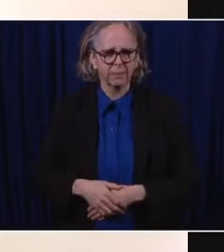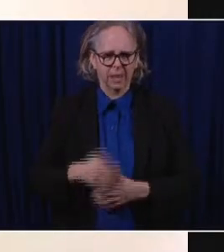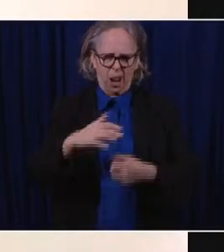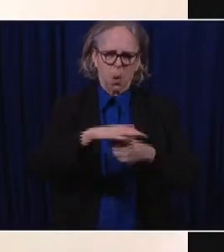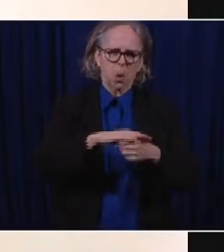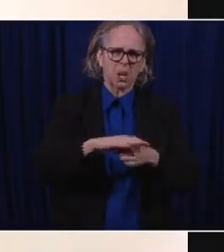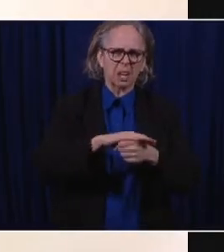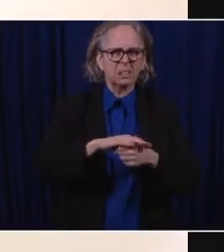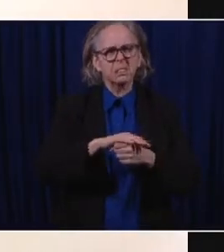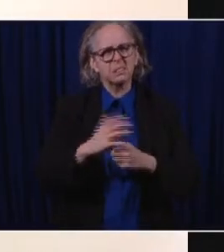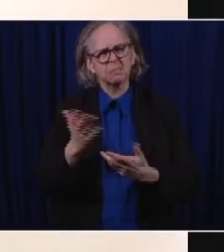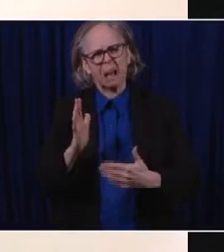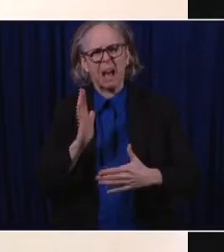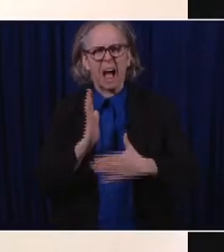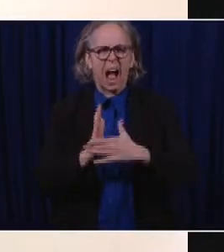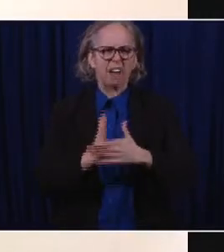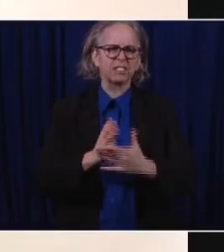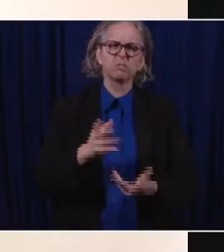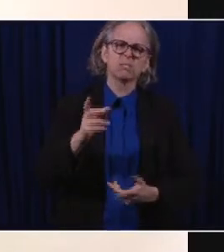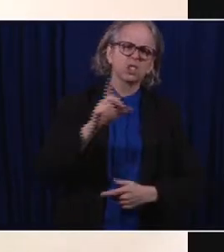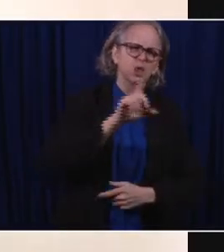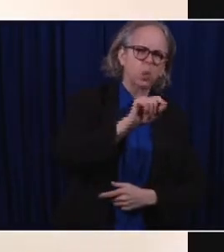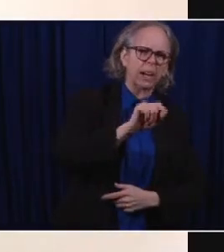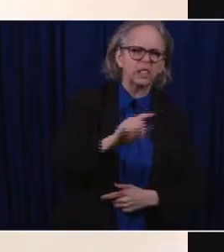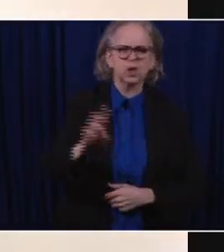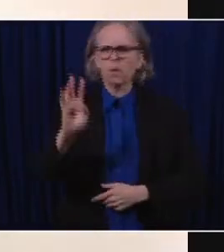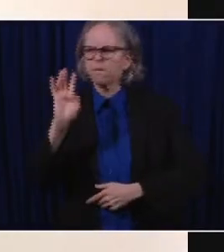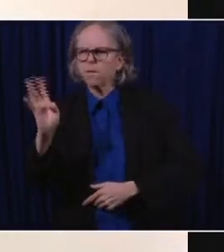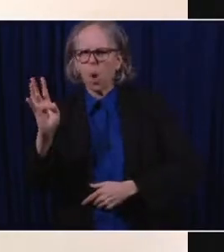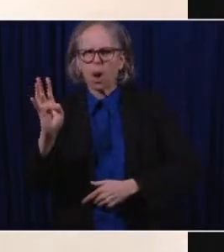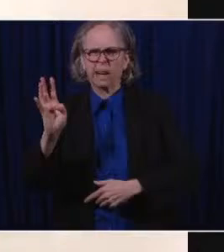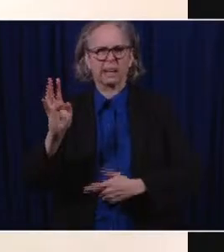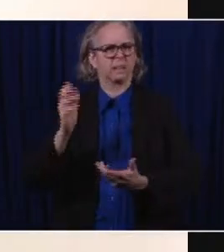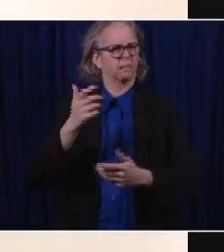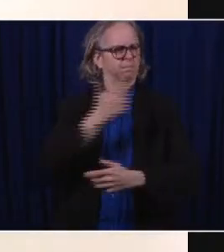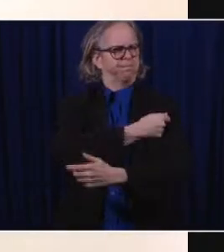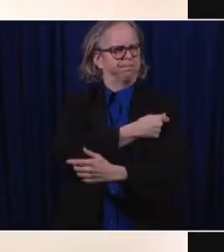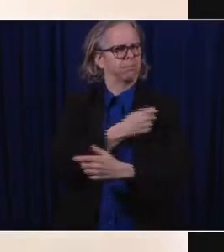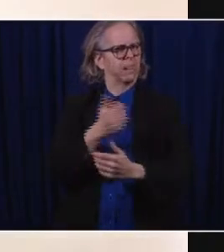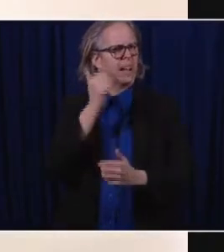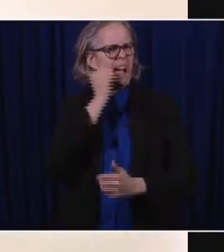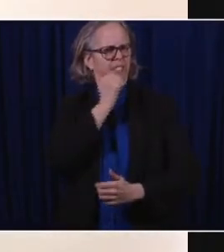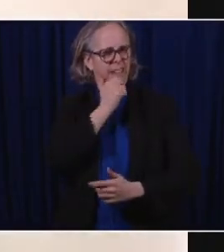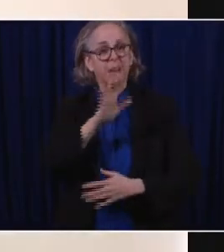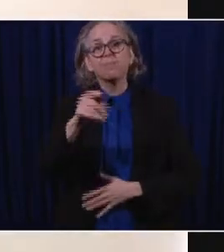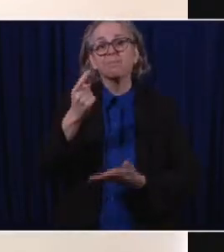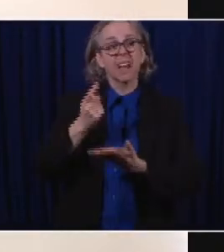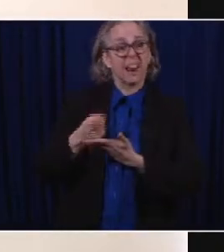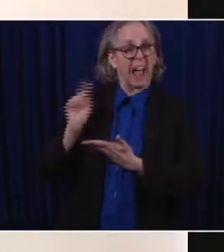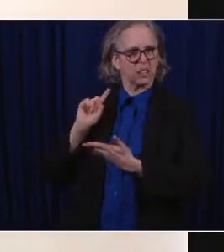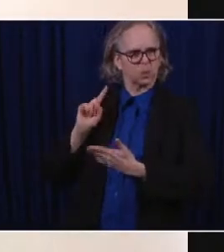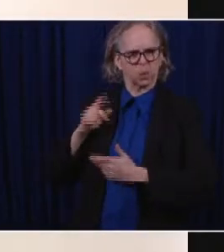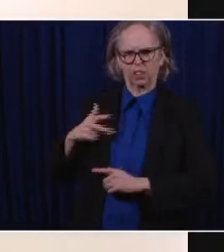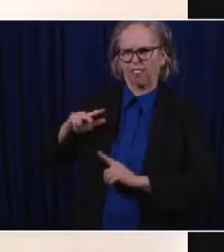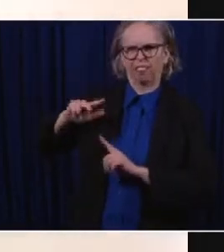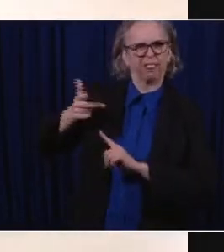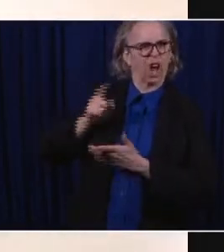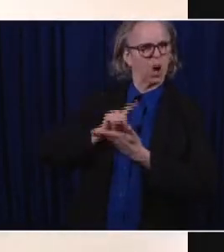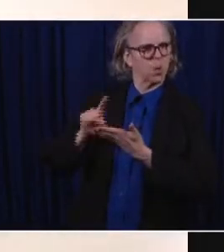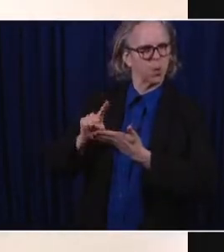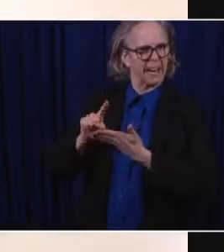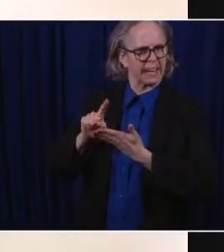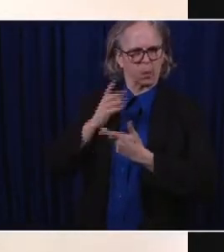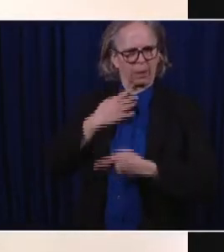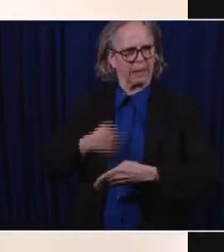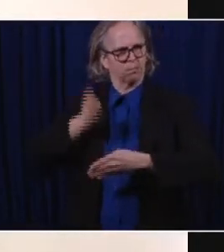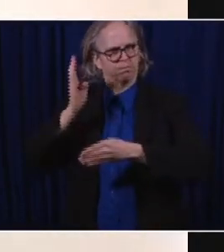So we just wrapped up our third week last week, and we've administered at this point just over 10,000 immunizations in